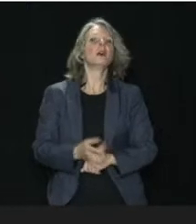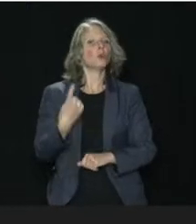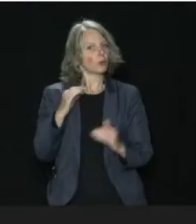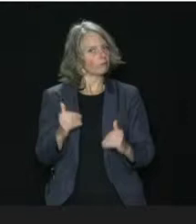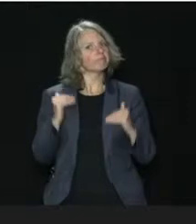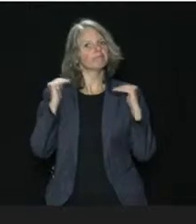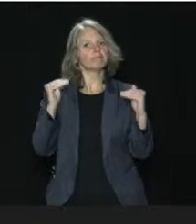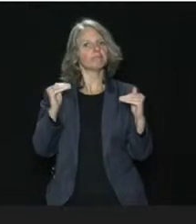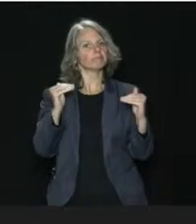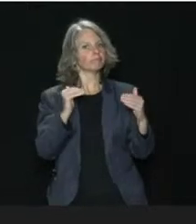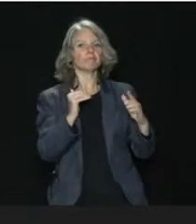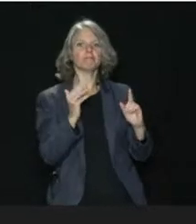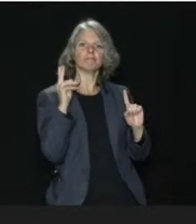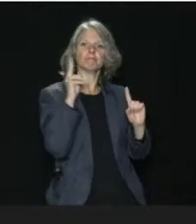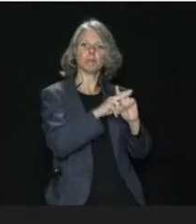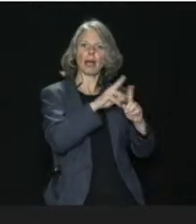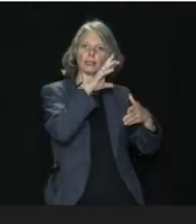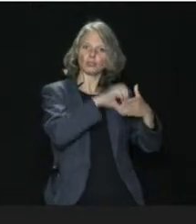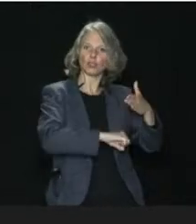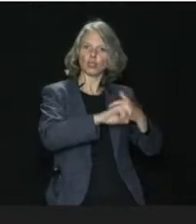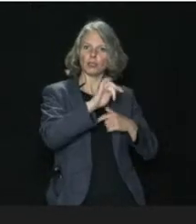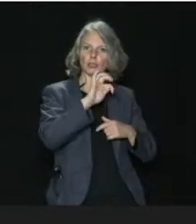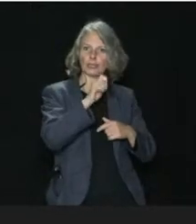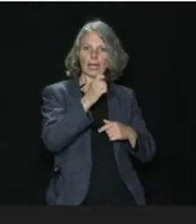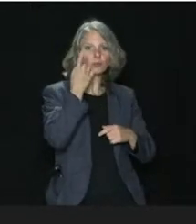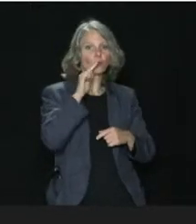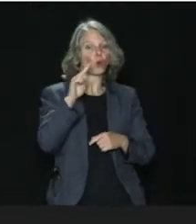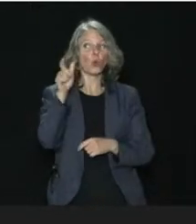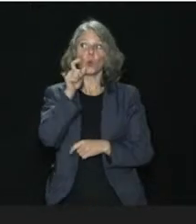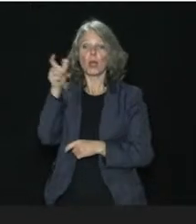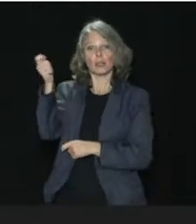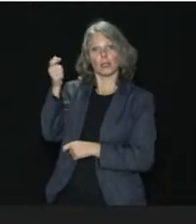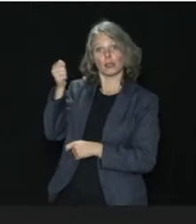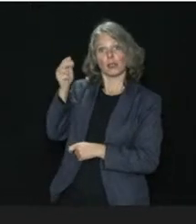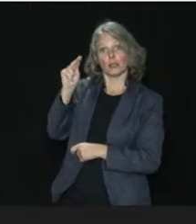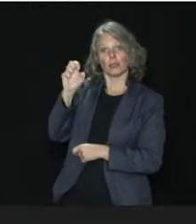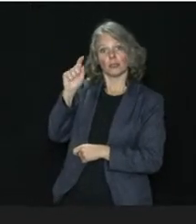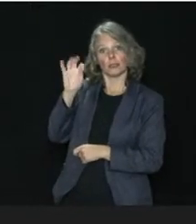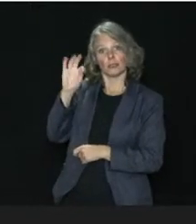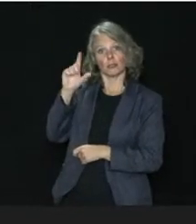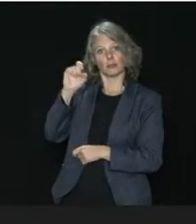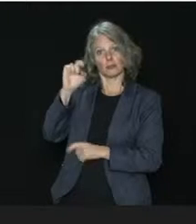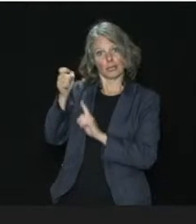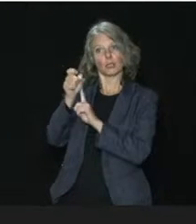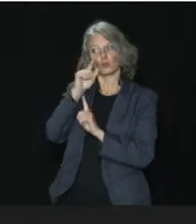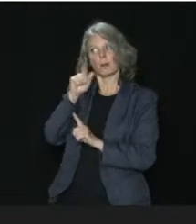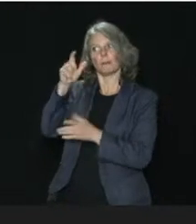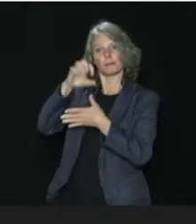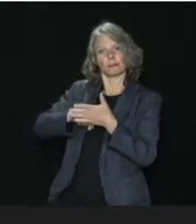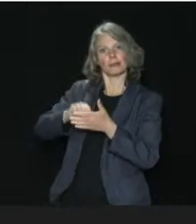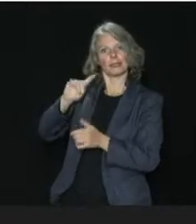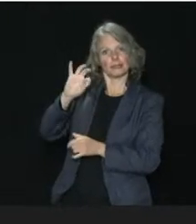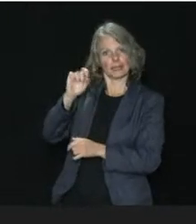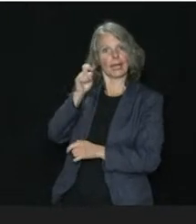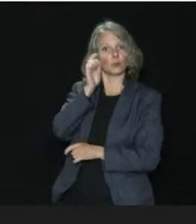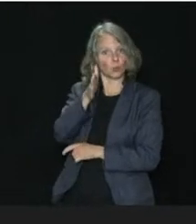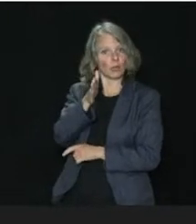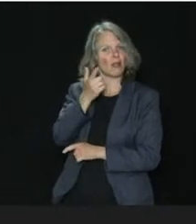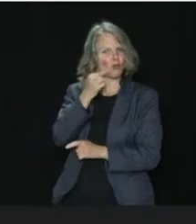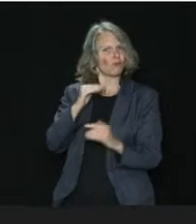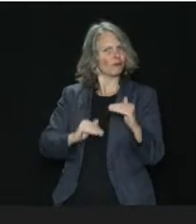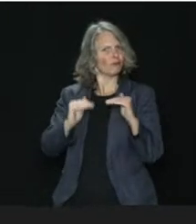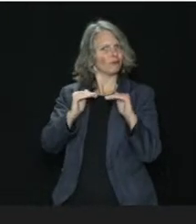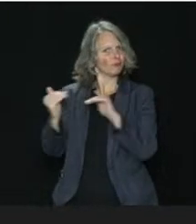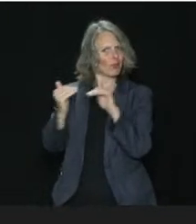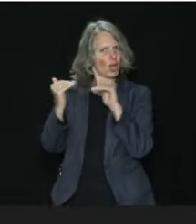applying sales tax to Netflix subscriptions to be fair to streaming services that are Canadian. But at the same time, we